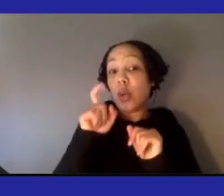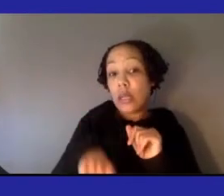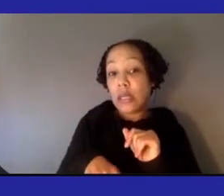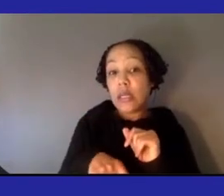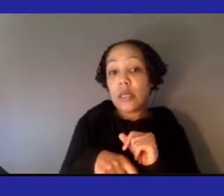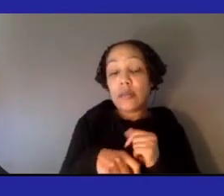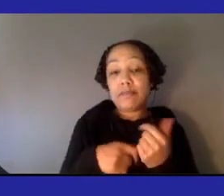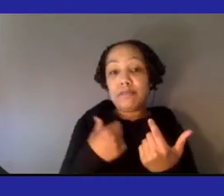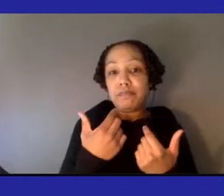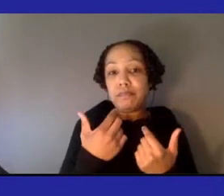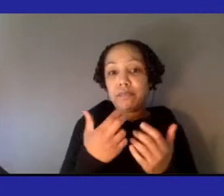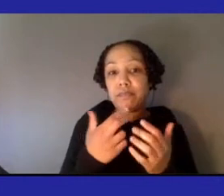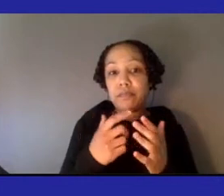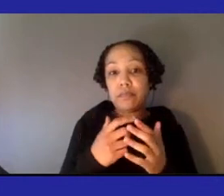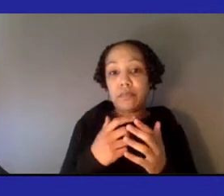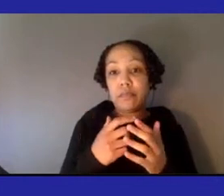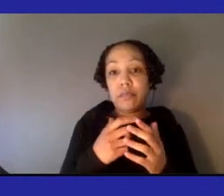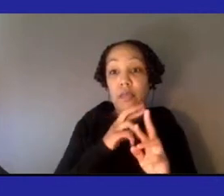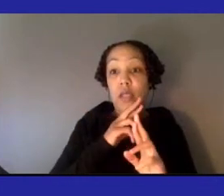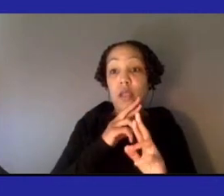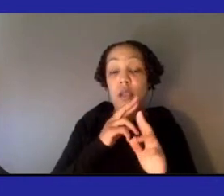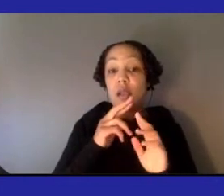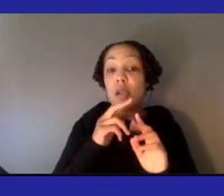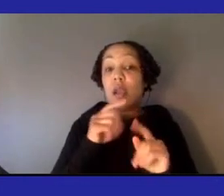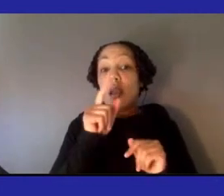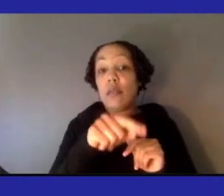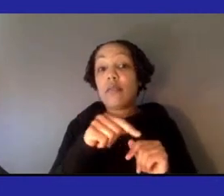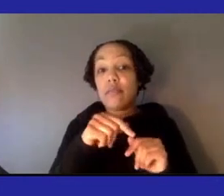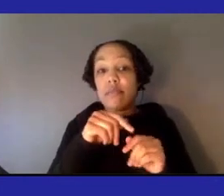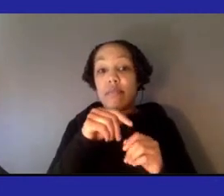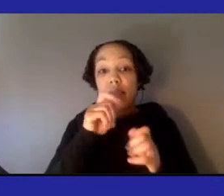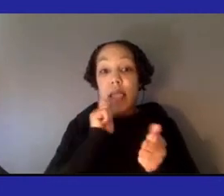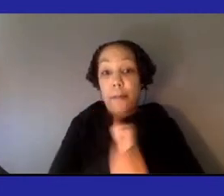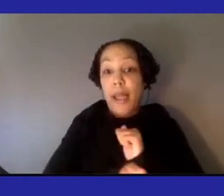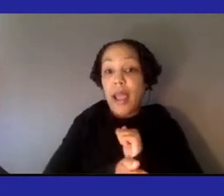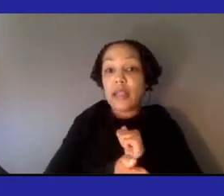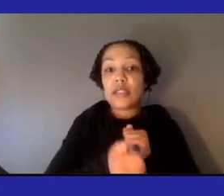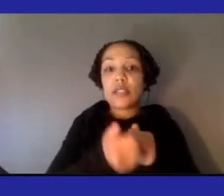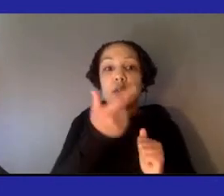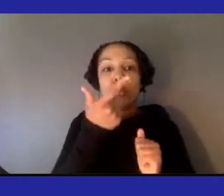the legislation passed in 2019, given us the authority to do design-build. So